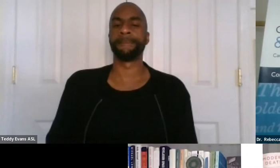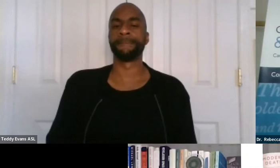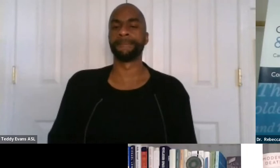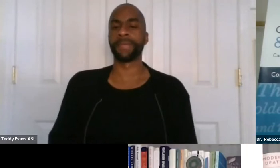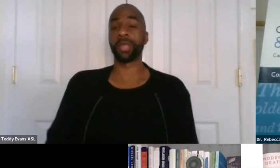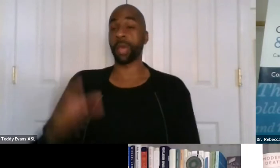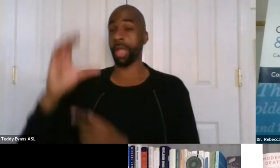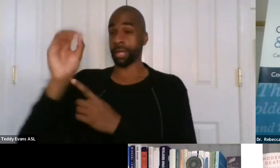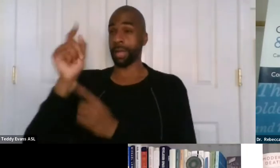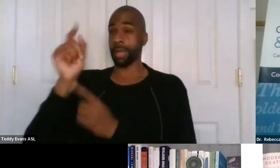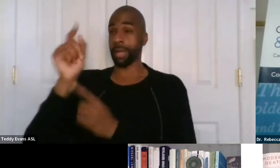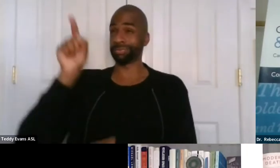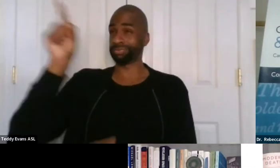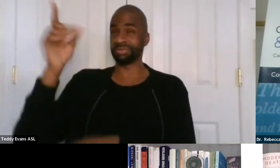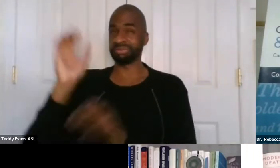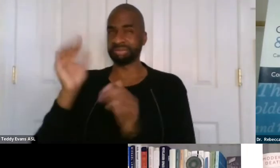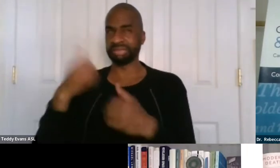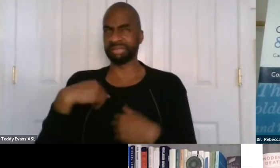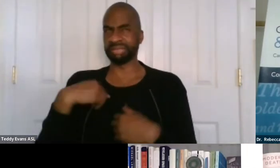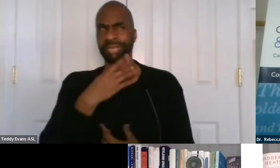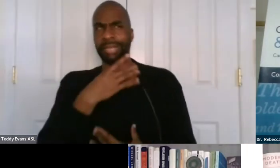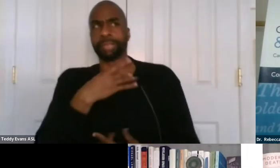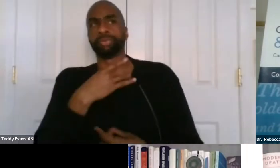in reducing those sort of form of influences.